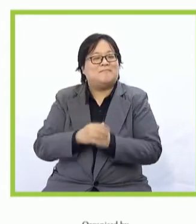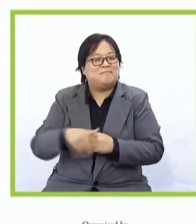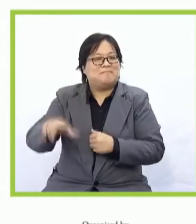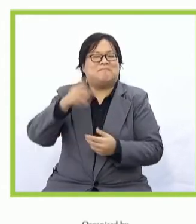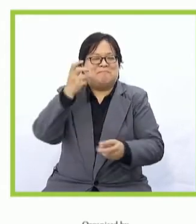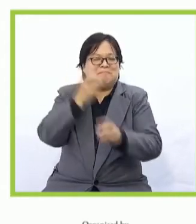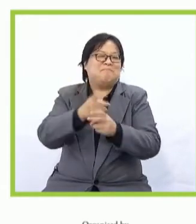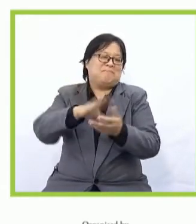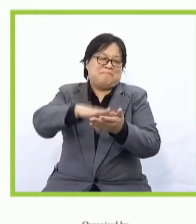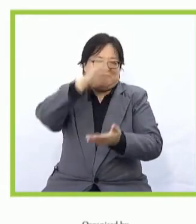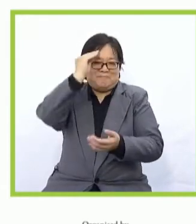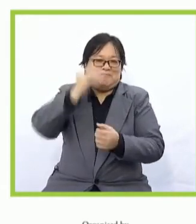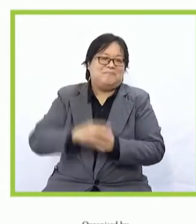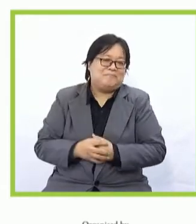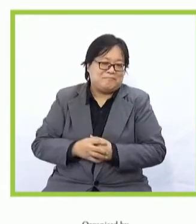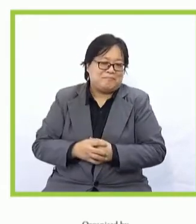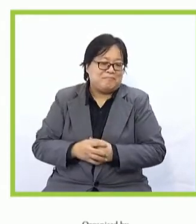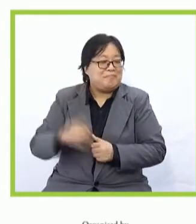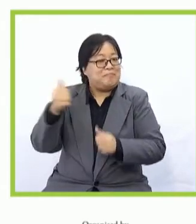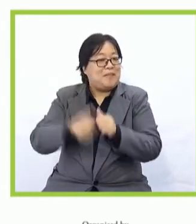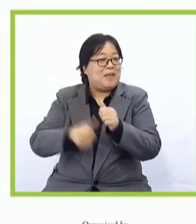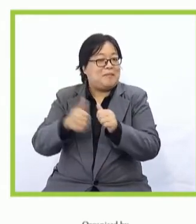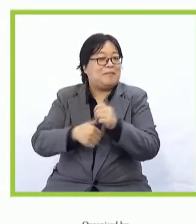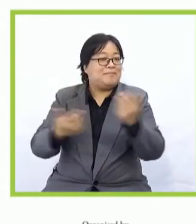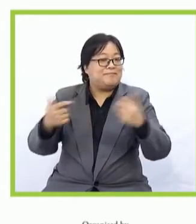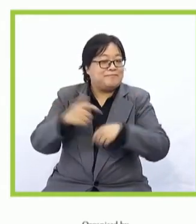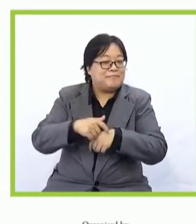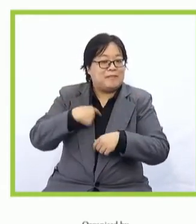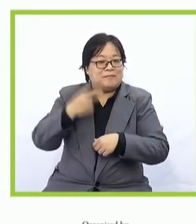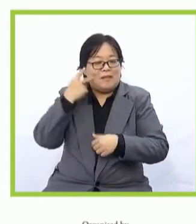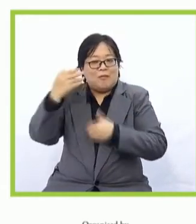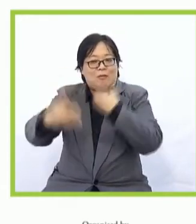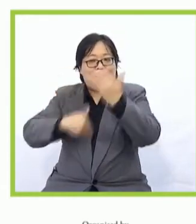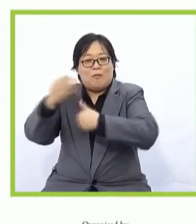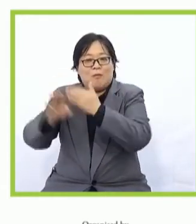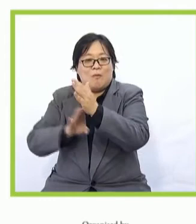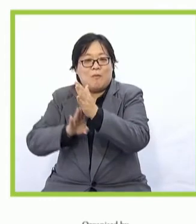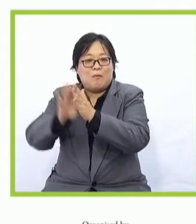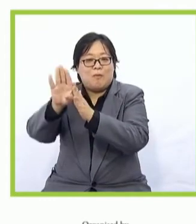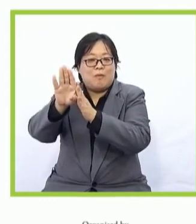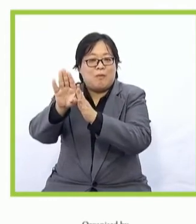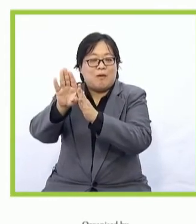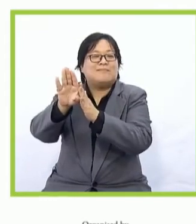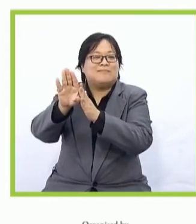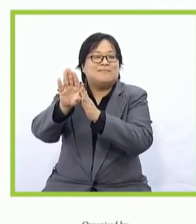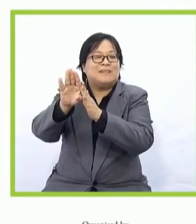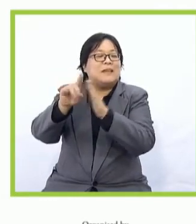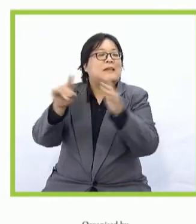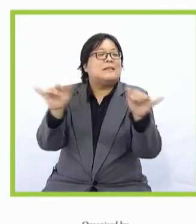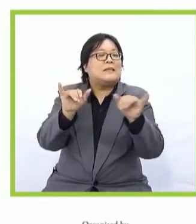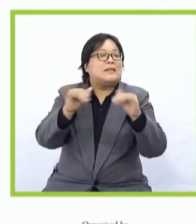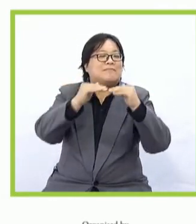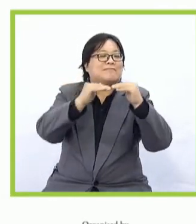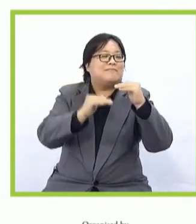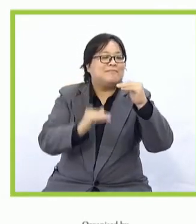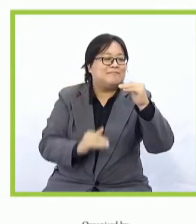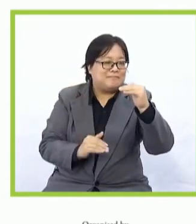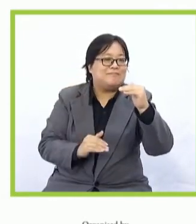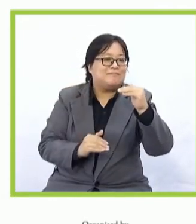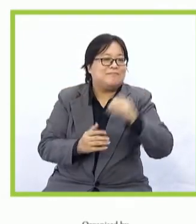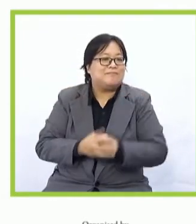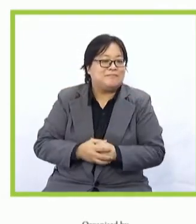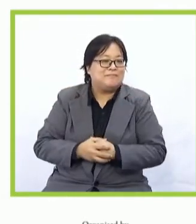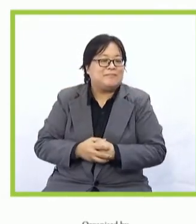ones. It's that every single time I found progress against inequality, the people that led it were seen